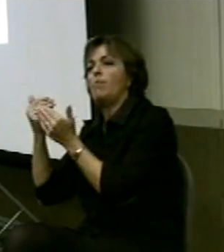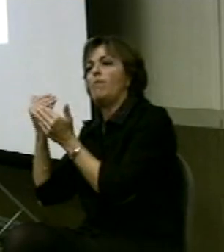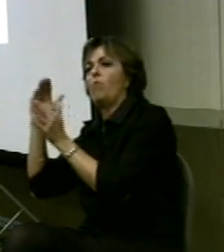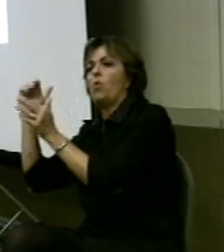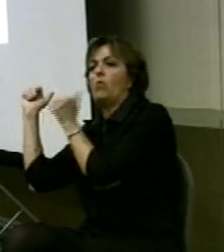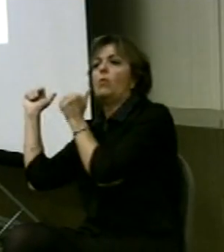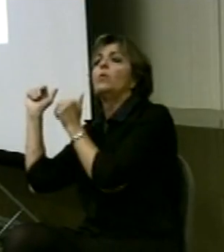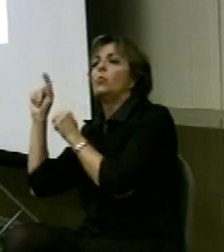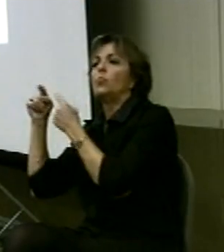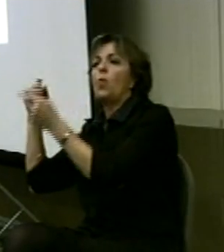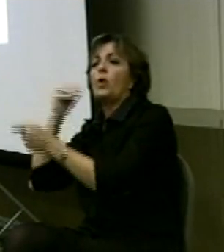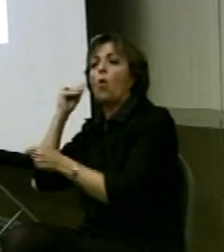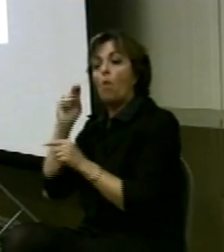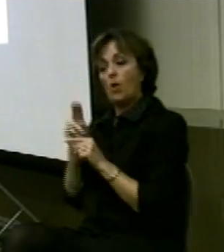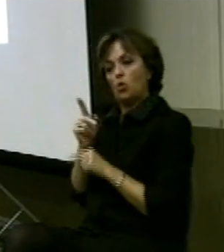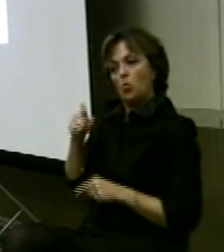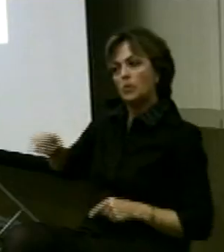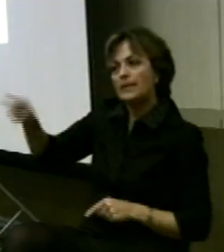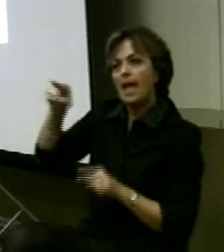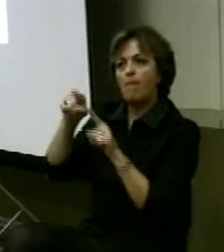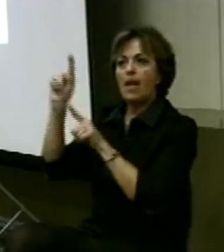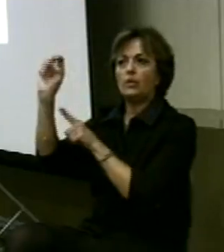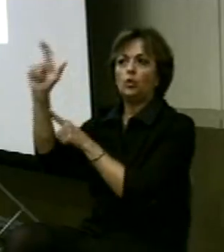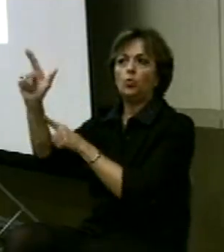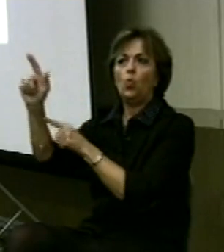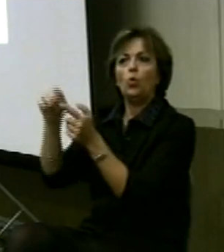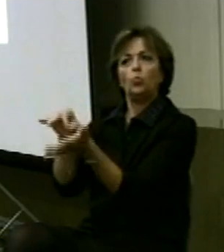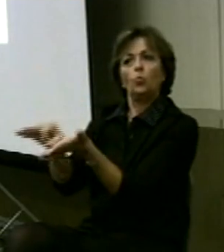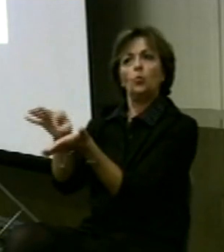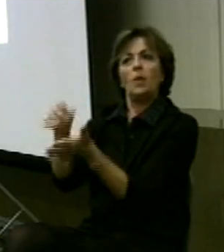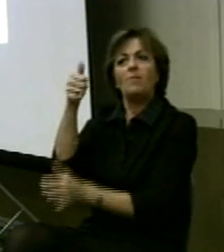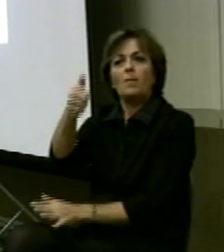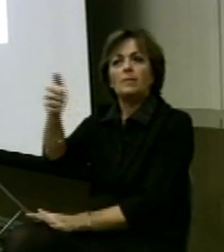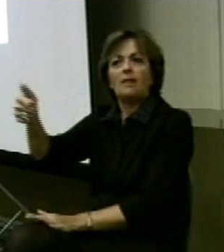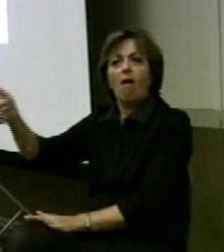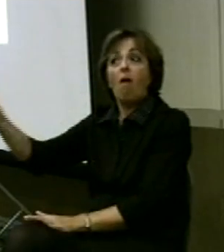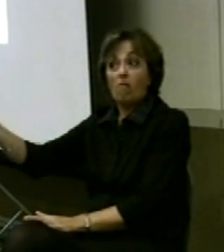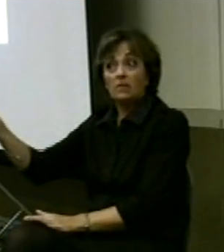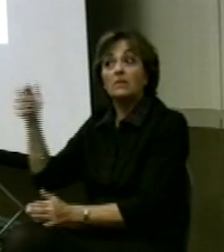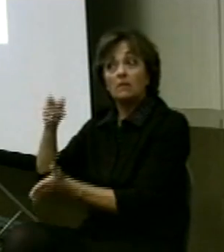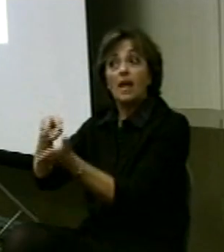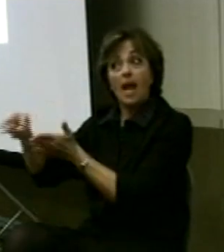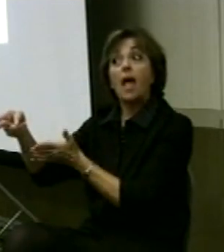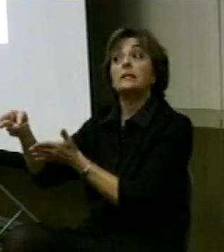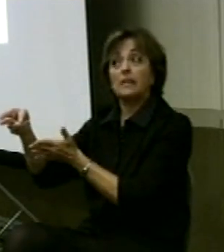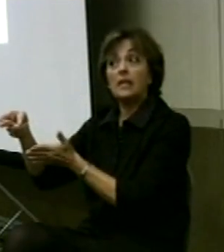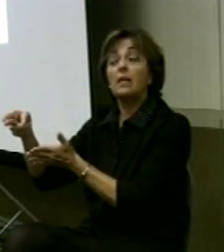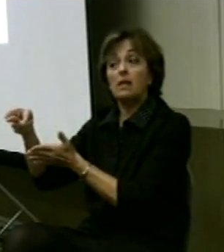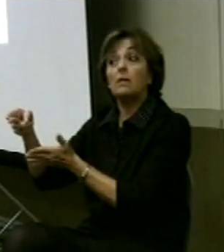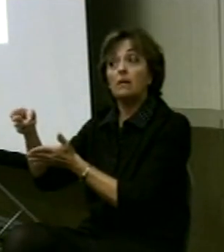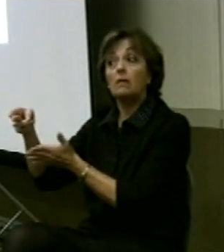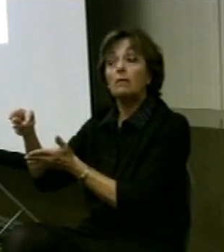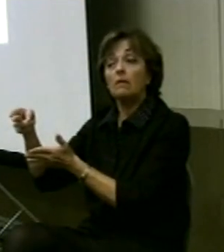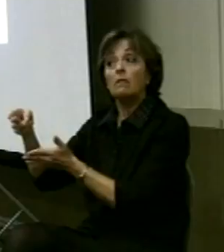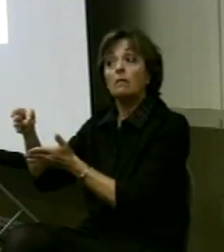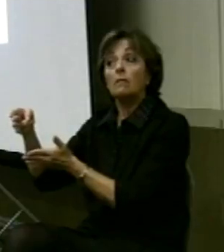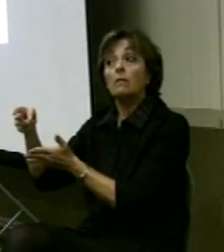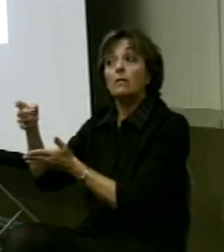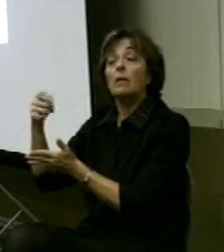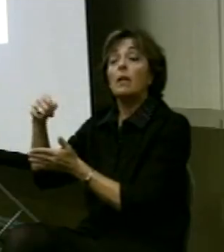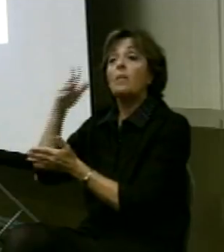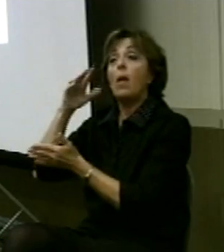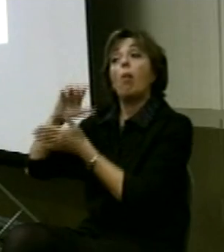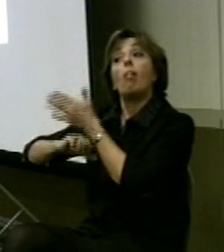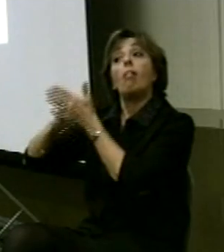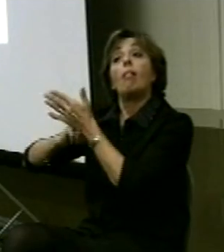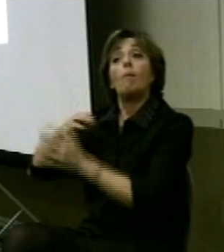using them as a tool to actually rate themselves, and honestly, they do, they'll take points